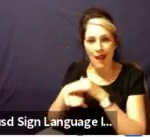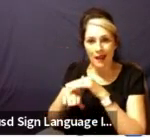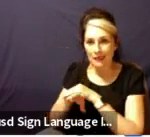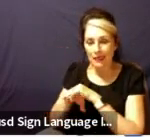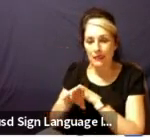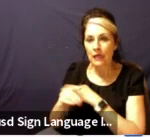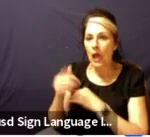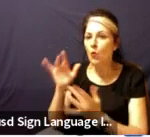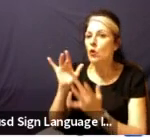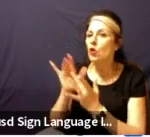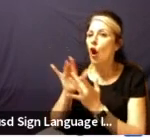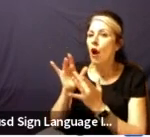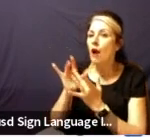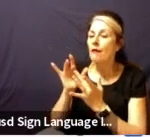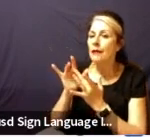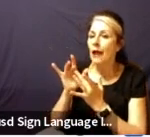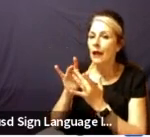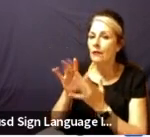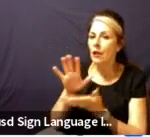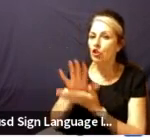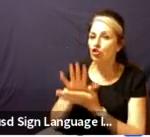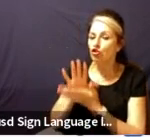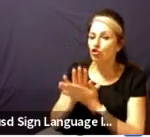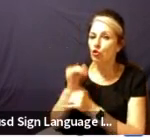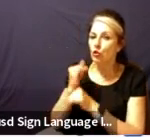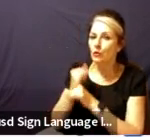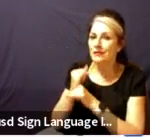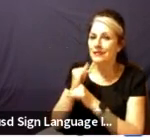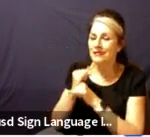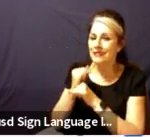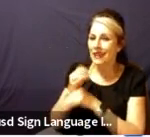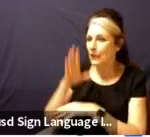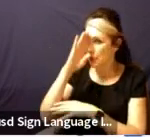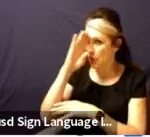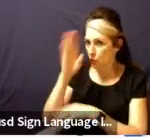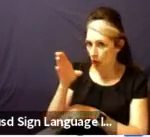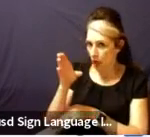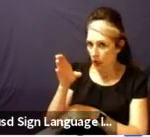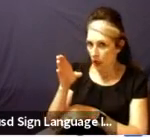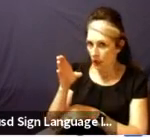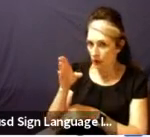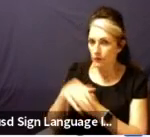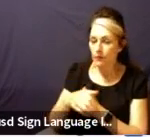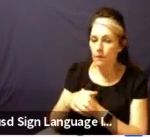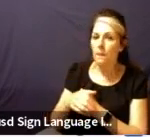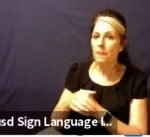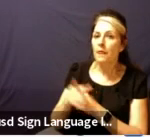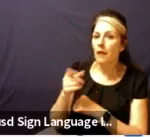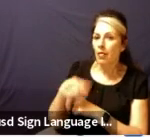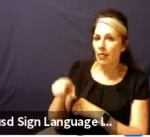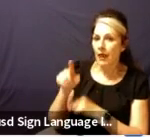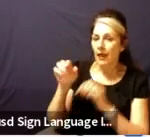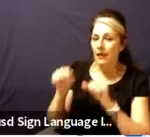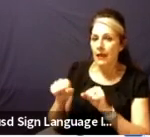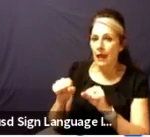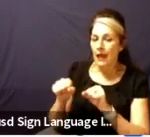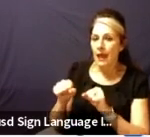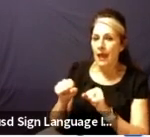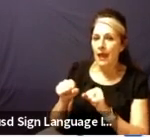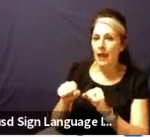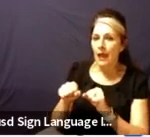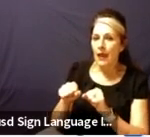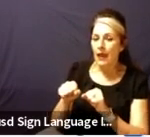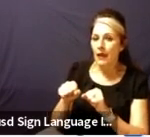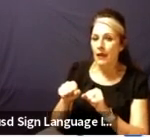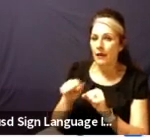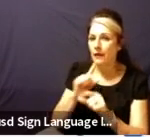would contact the school site directly, and they will be able to put in a work